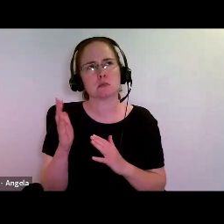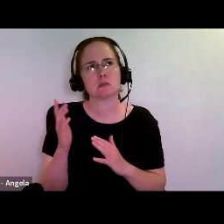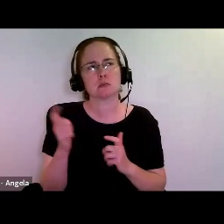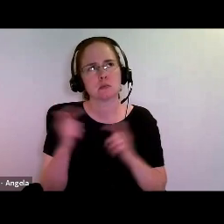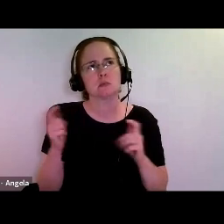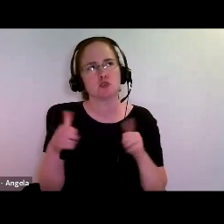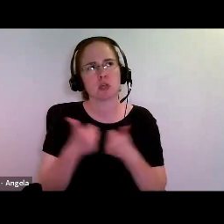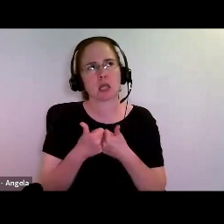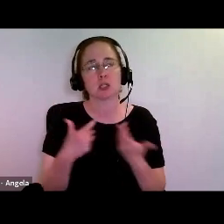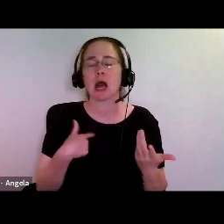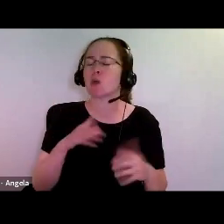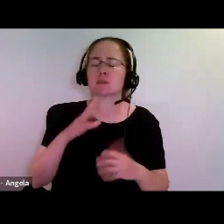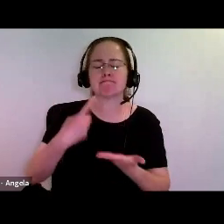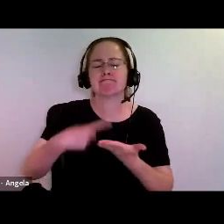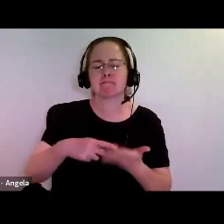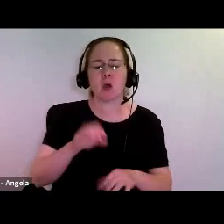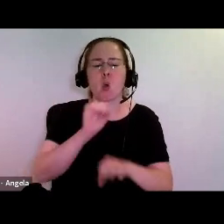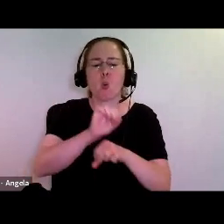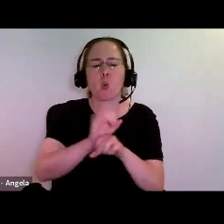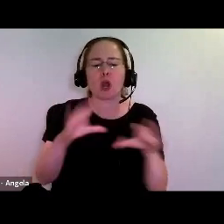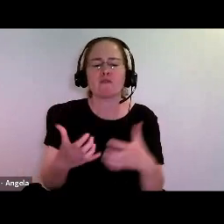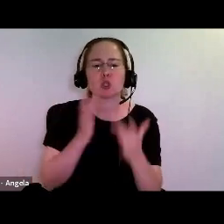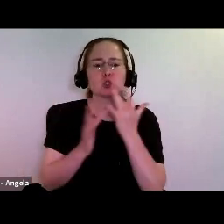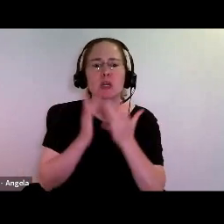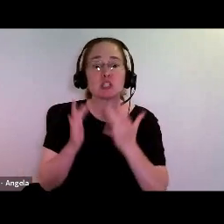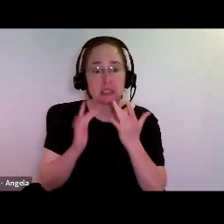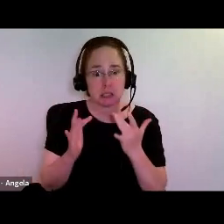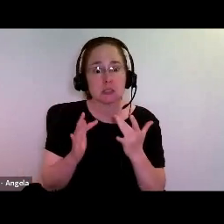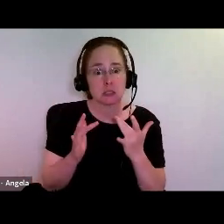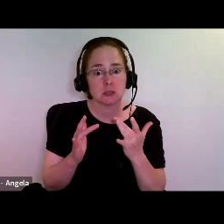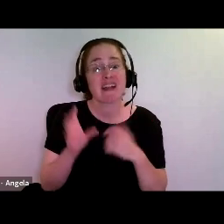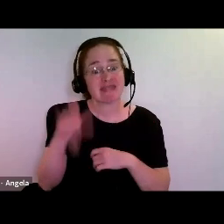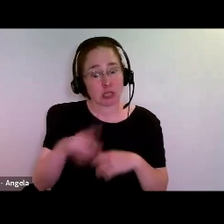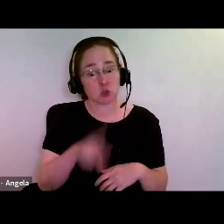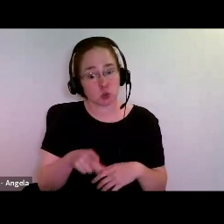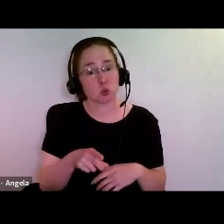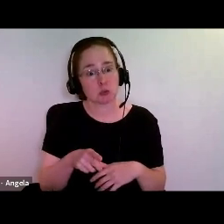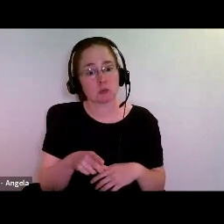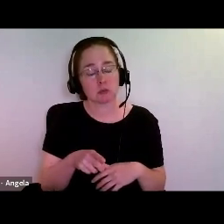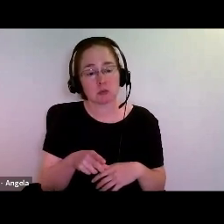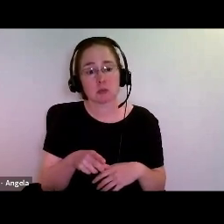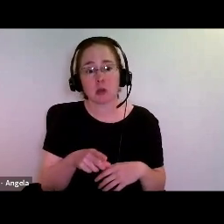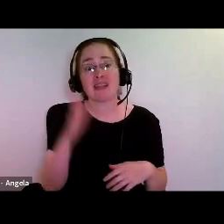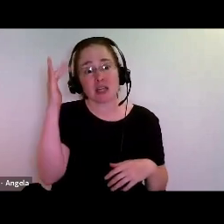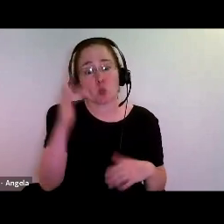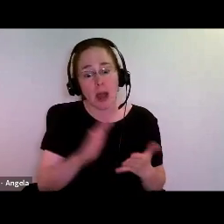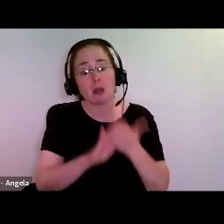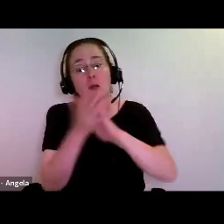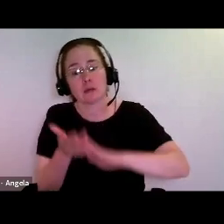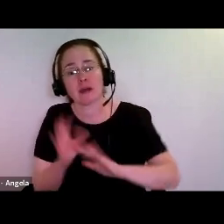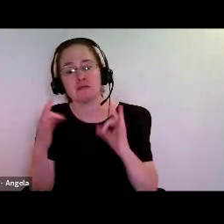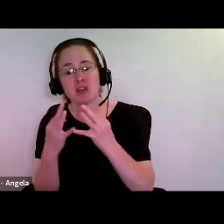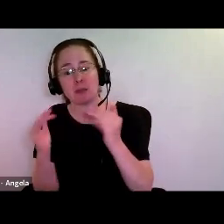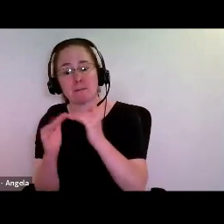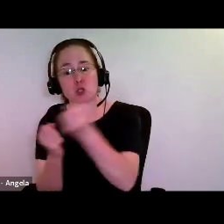about workforce shortages as a driver for attention to family peer support, and that is all true. But I think it's really important for us not to